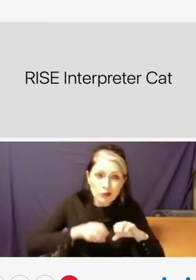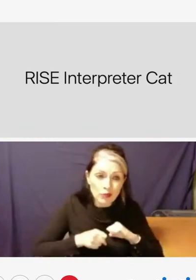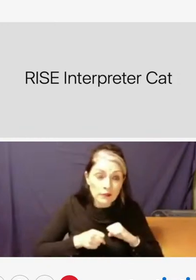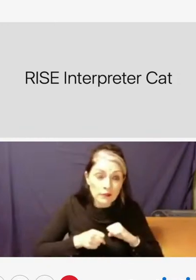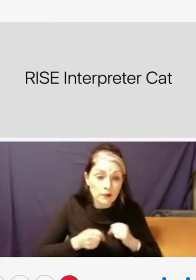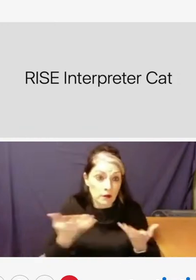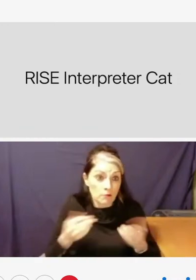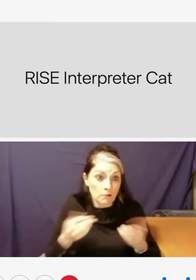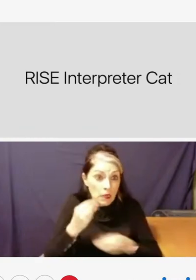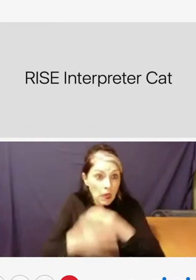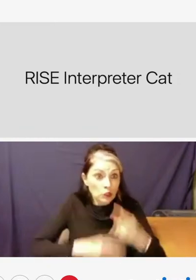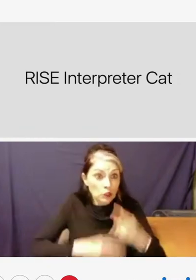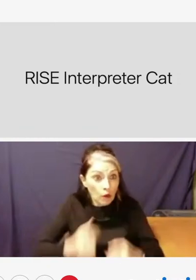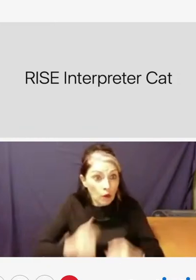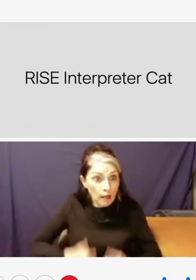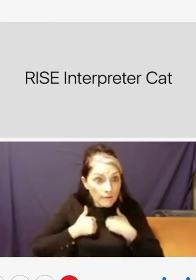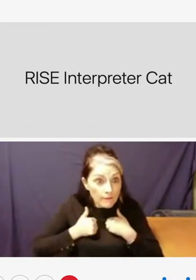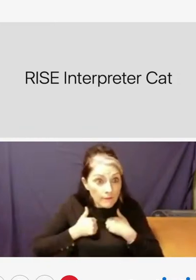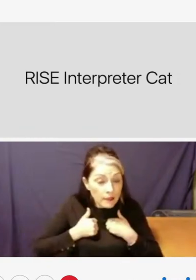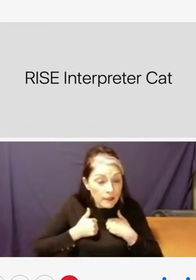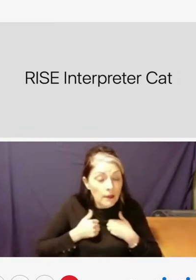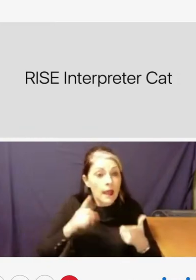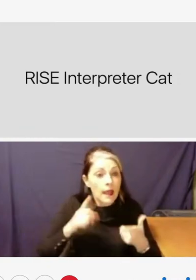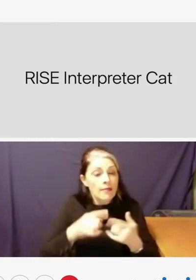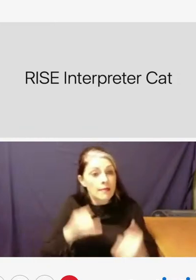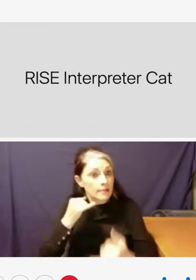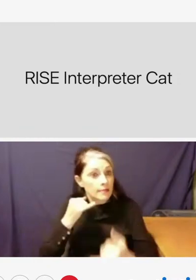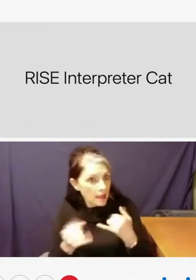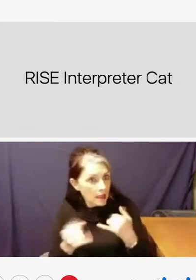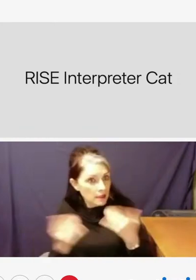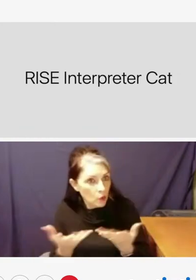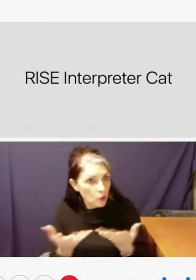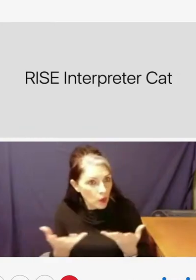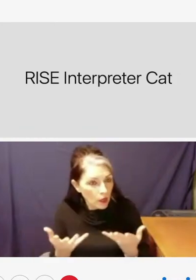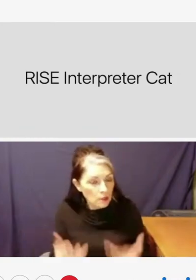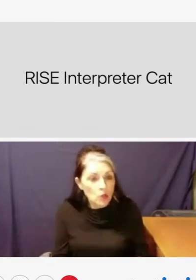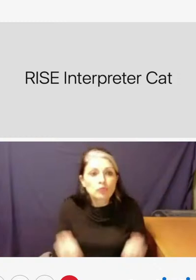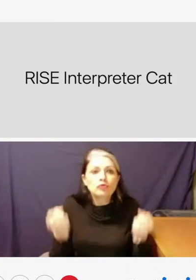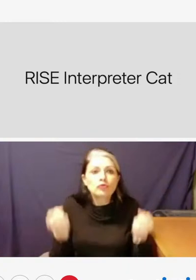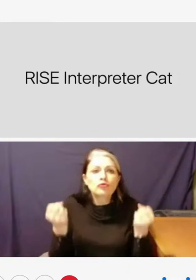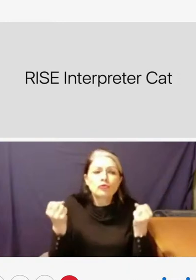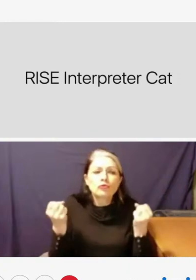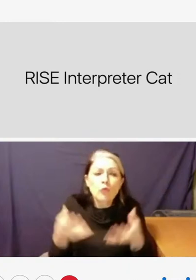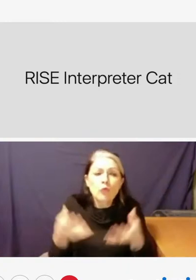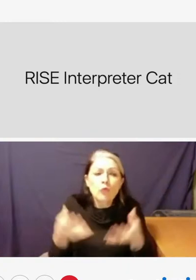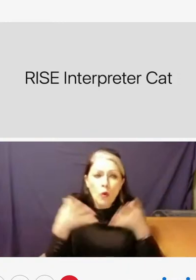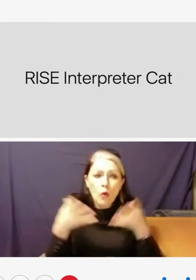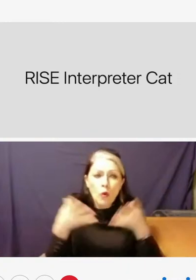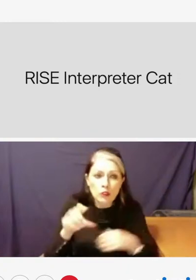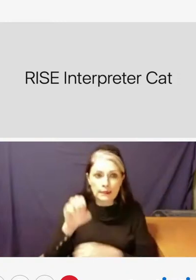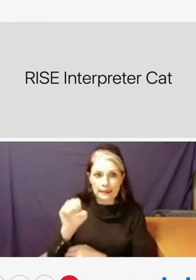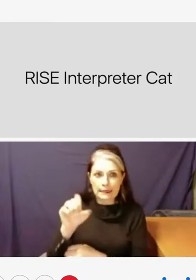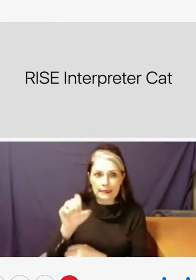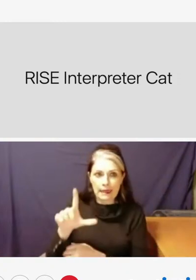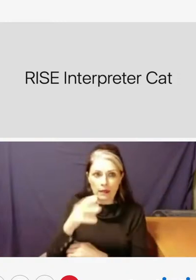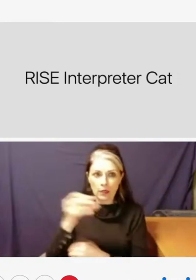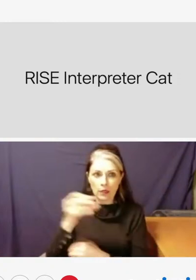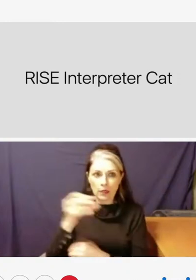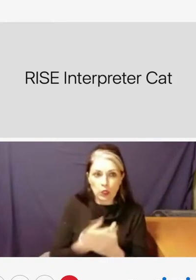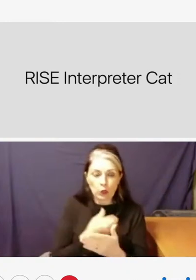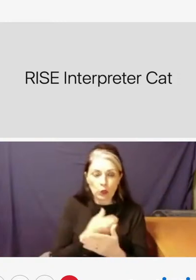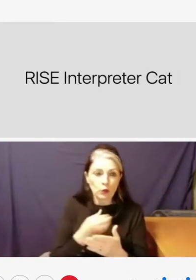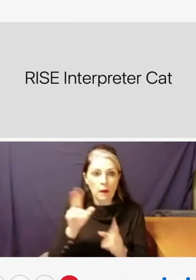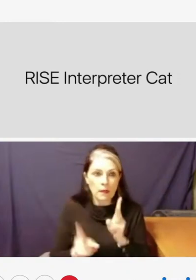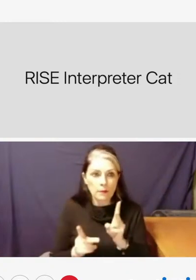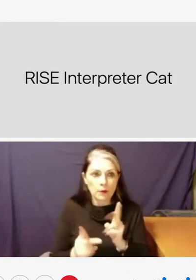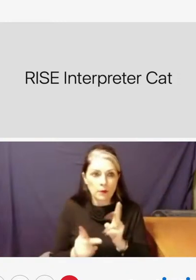live in and then last but not least we have so much need in the e in our newcomer Community these young people